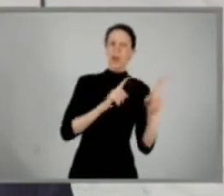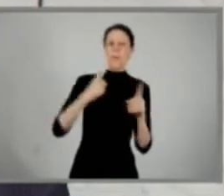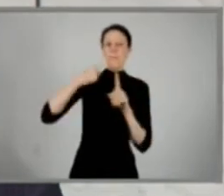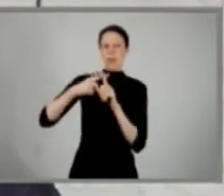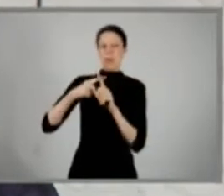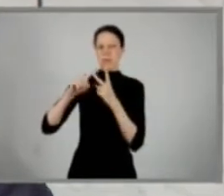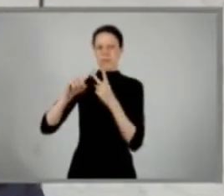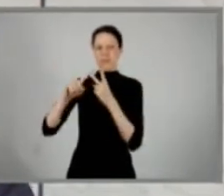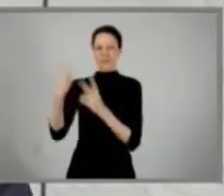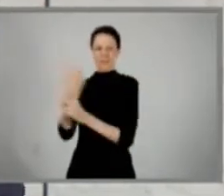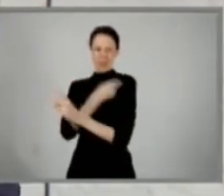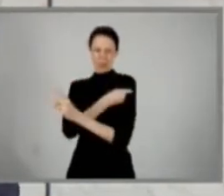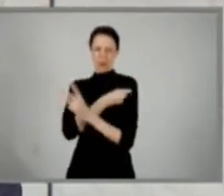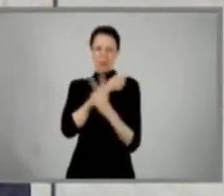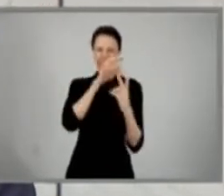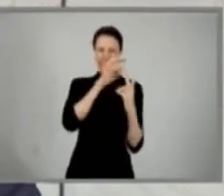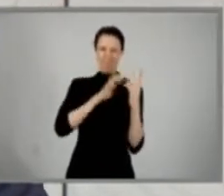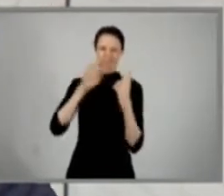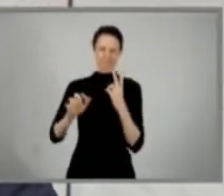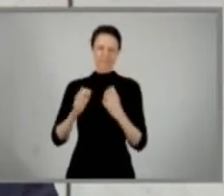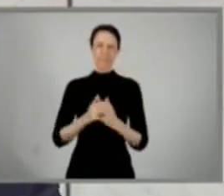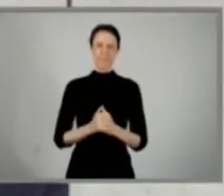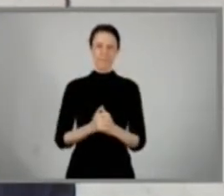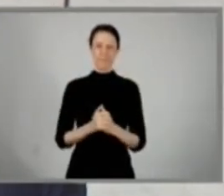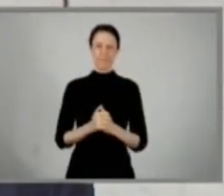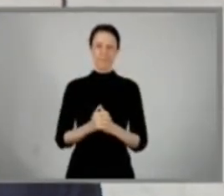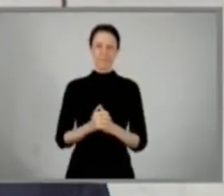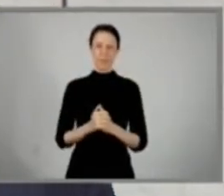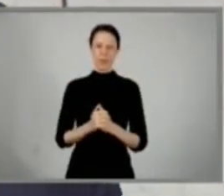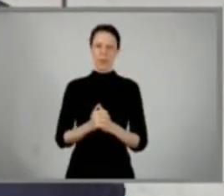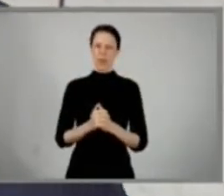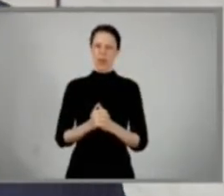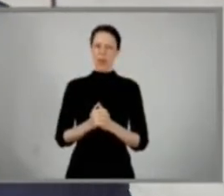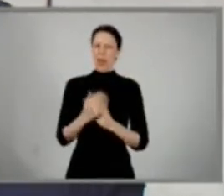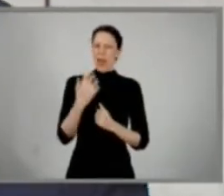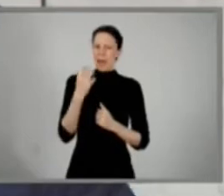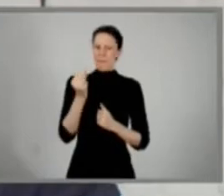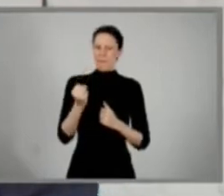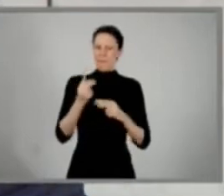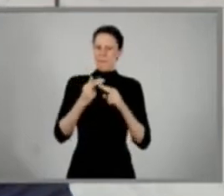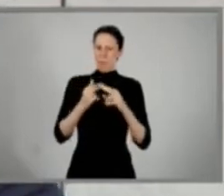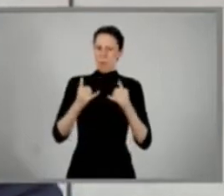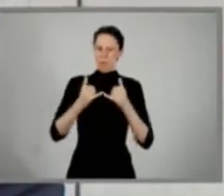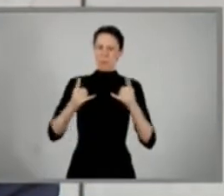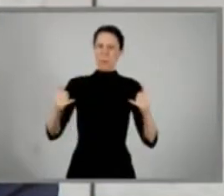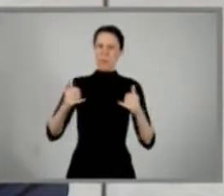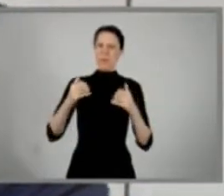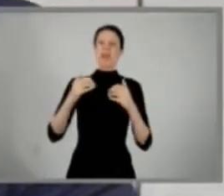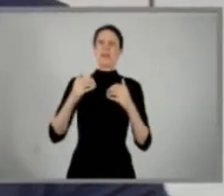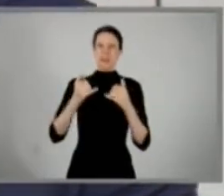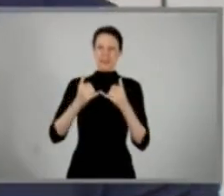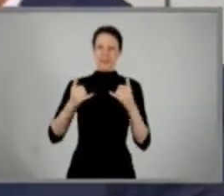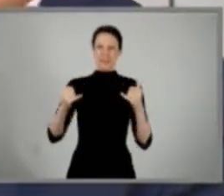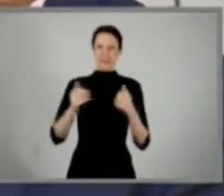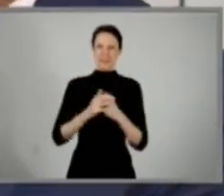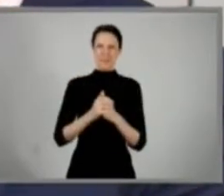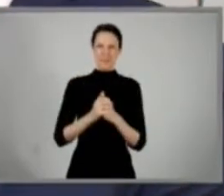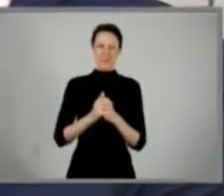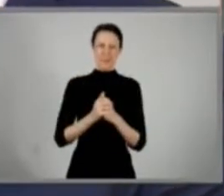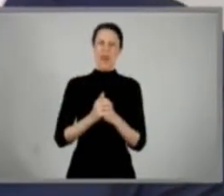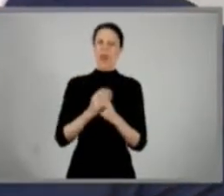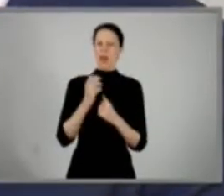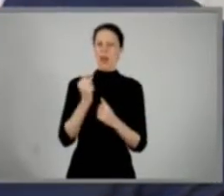able to adopt that in principle, but we had 2 jurisdictions that were still in caretaker mode. So the plan that I outlined at our last meeting